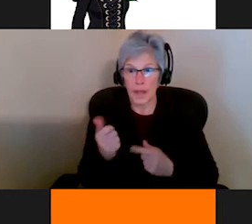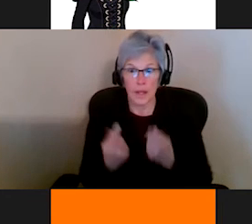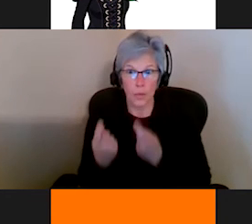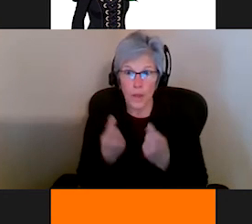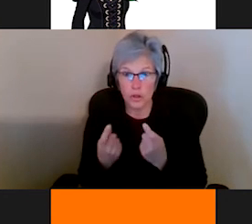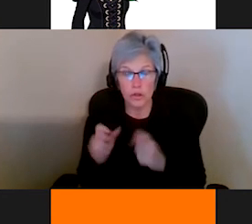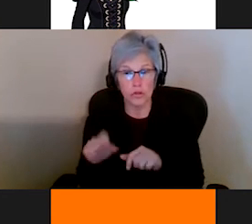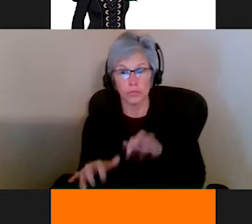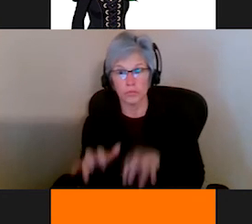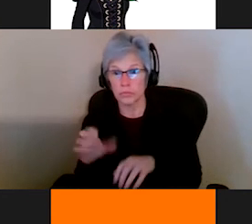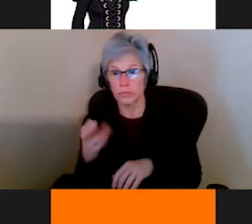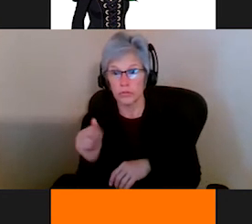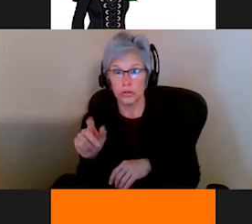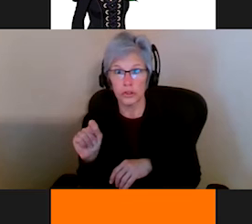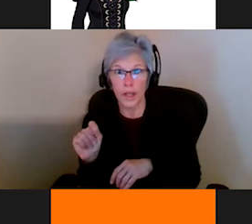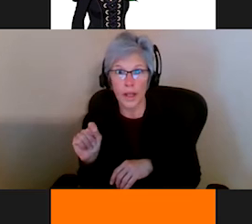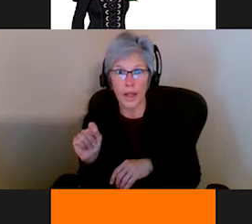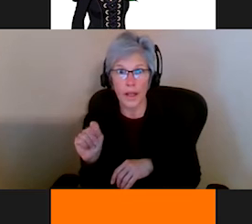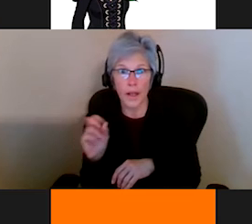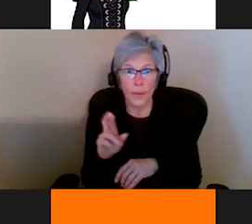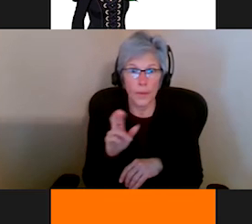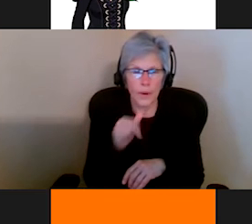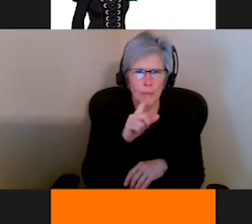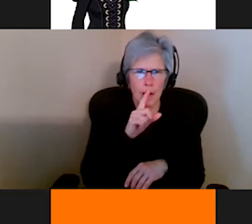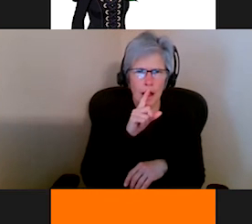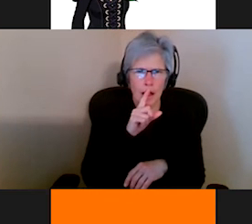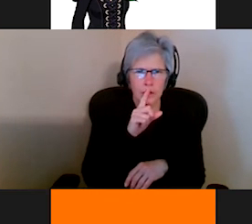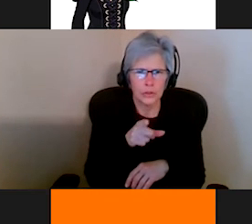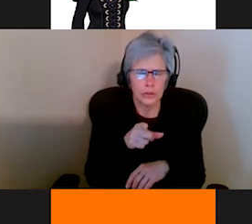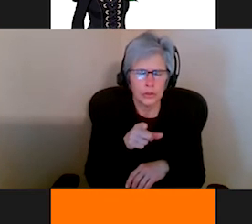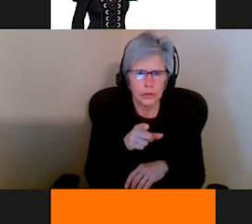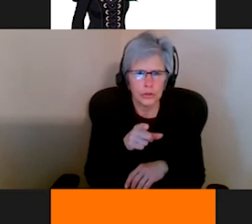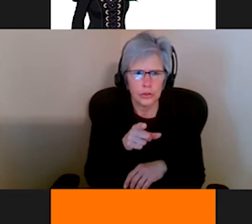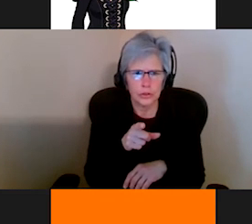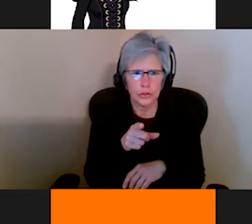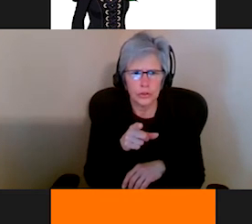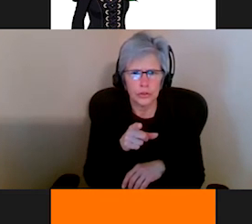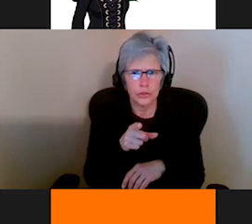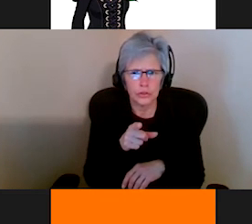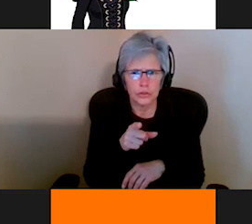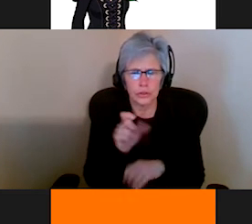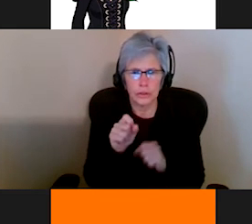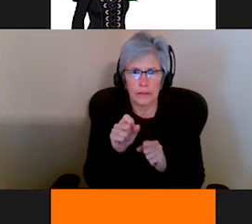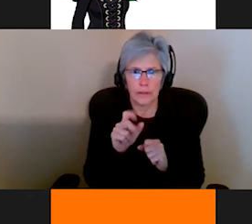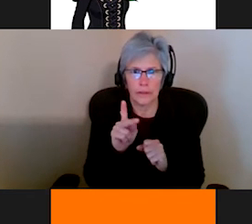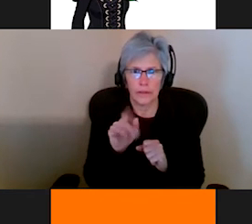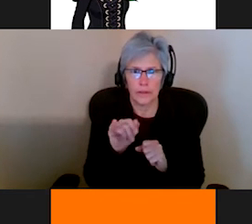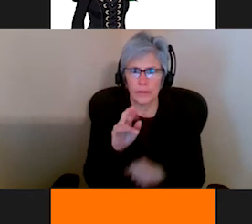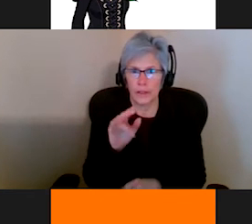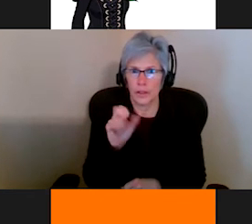it in the chat, or maybe I'm not sure if Kirsten can see if anybody has a hand up or a question,